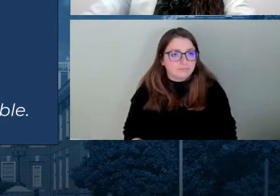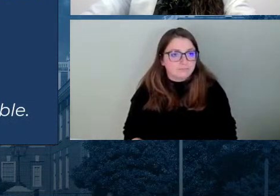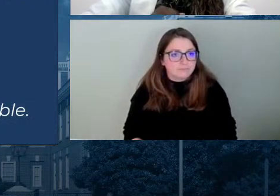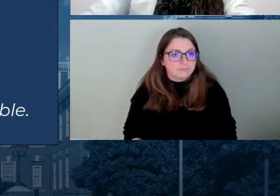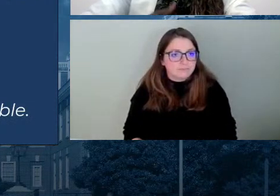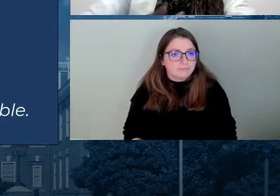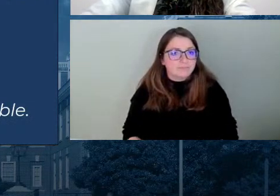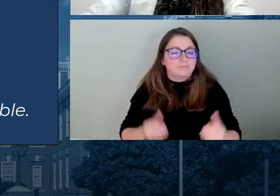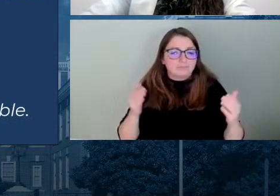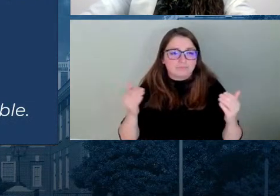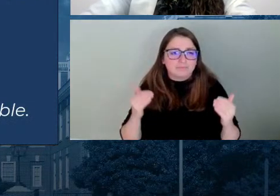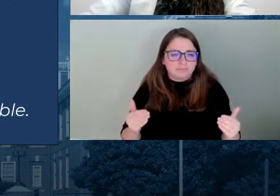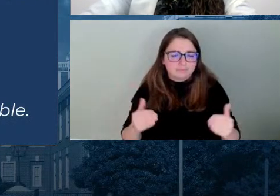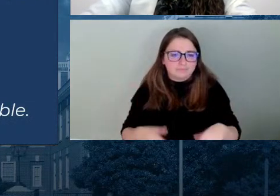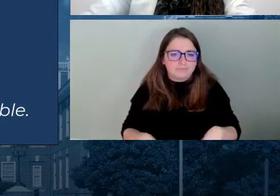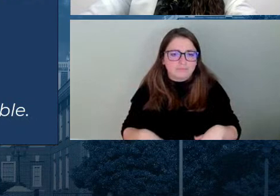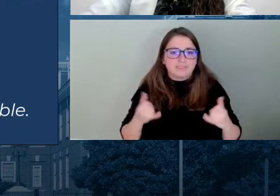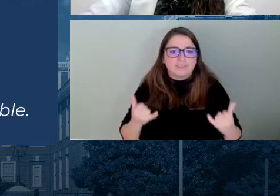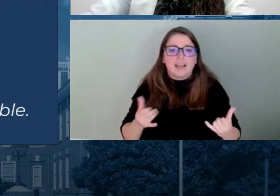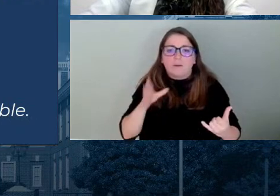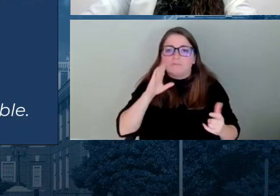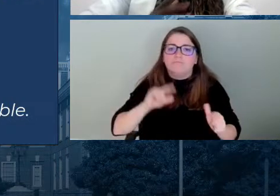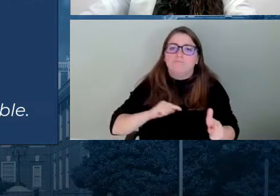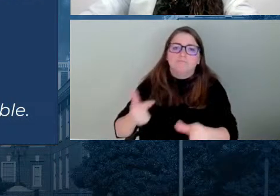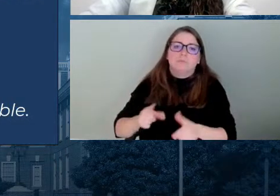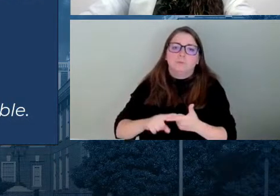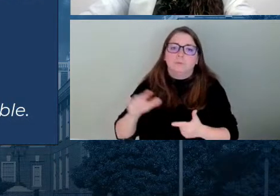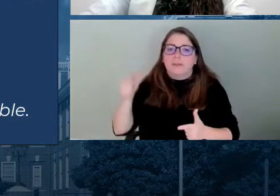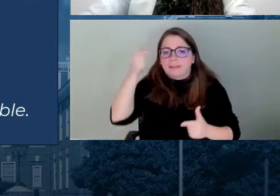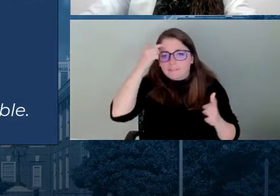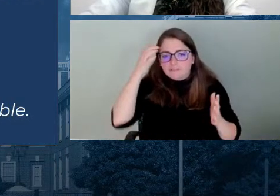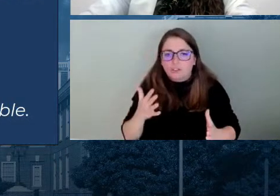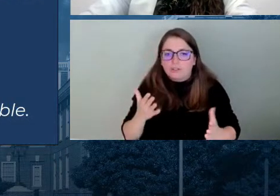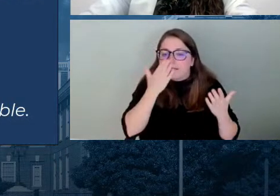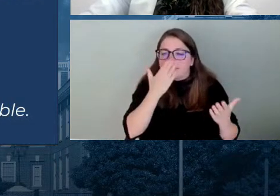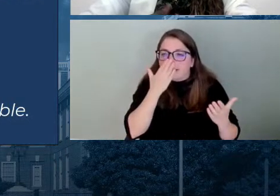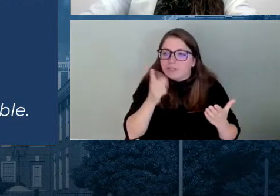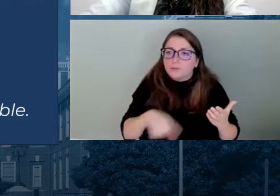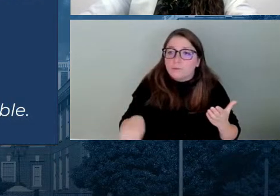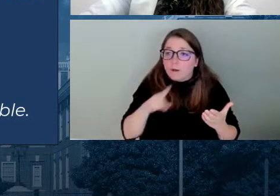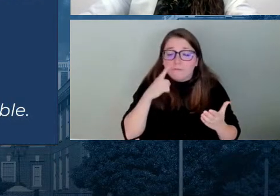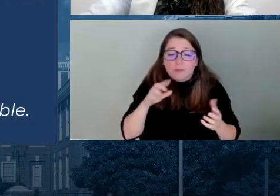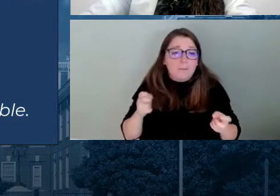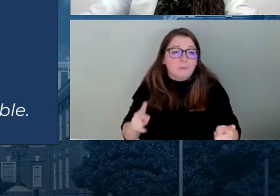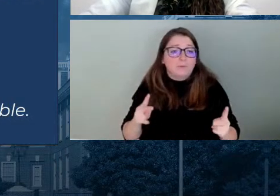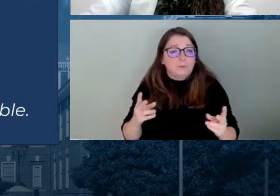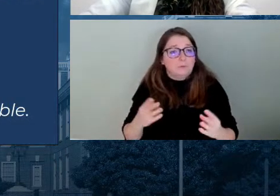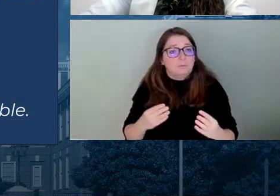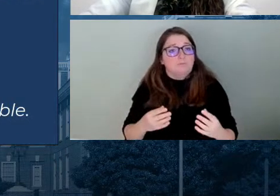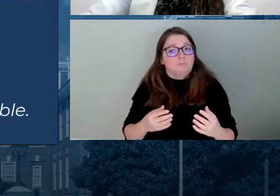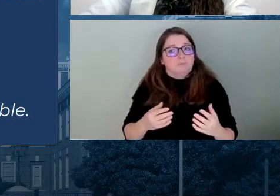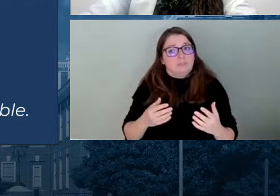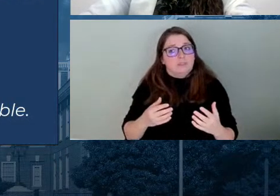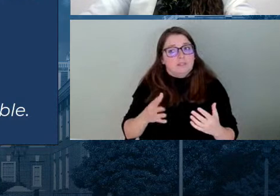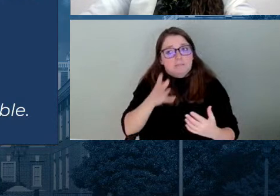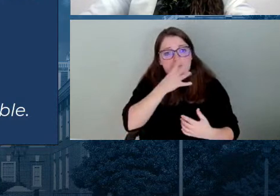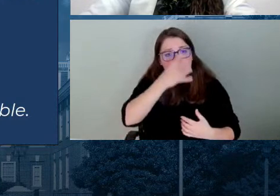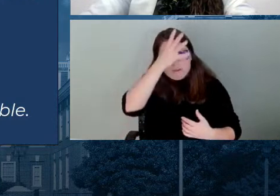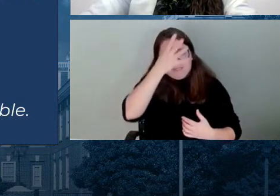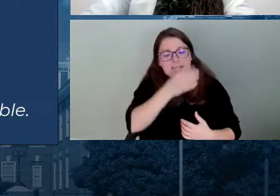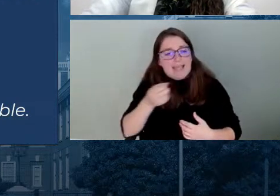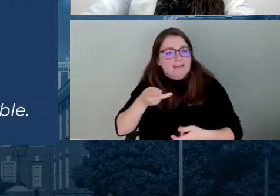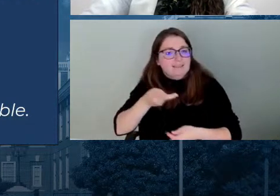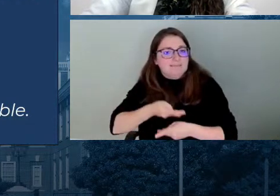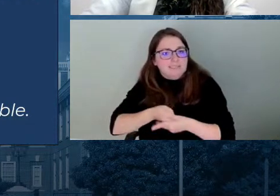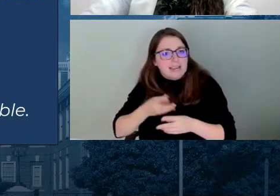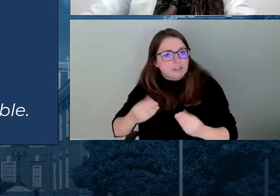So I certainly now want to turn it back over to the governor. I want to thank all of you for the opportunity to really just provide our parents and caregivers with some helpful tips on